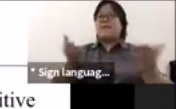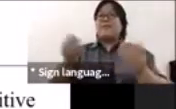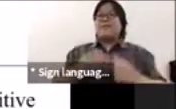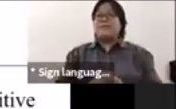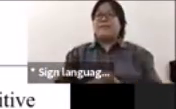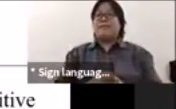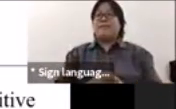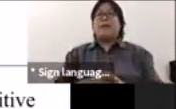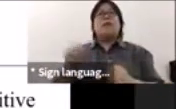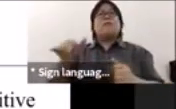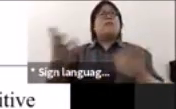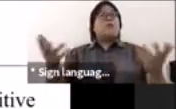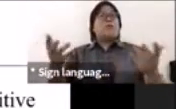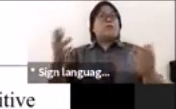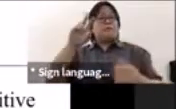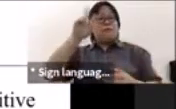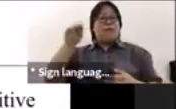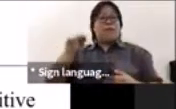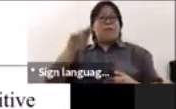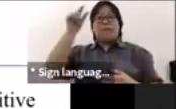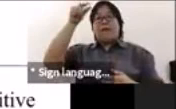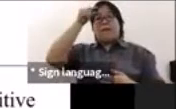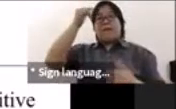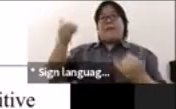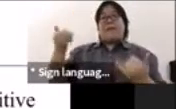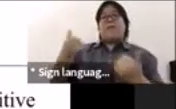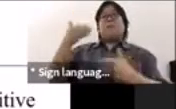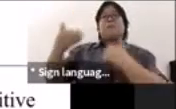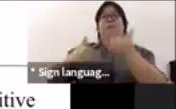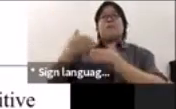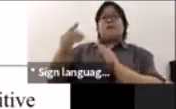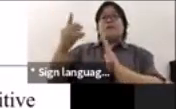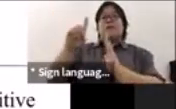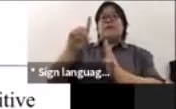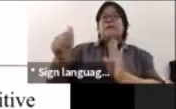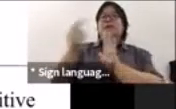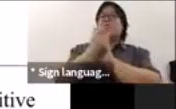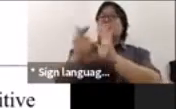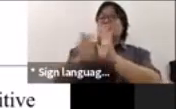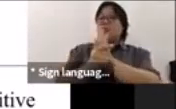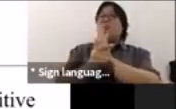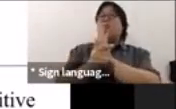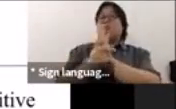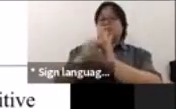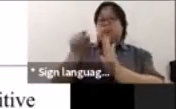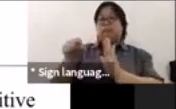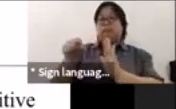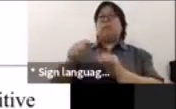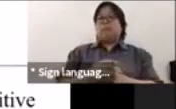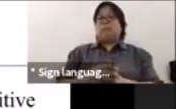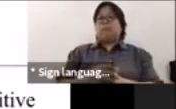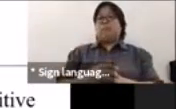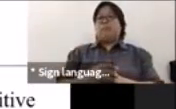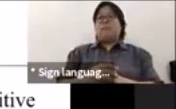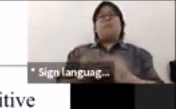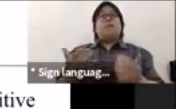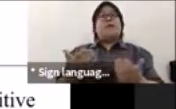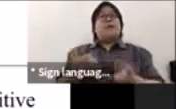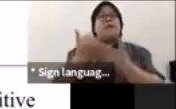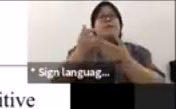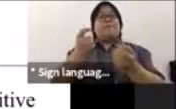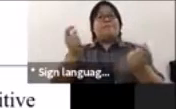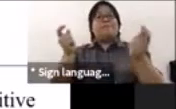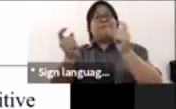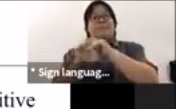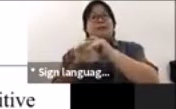the government recently implemented disability law, and which has brought about a number of changes